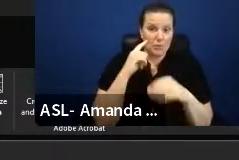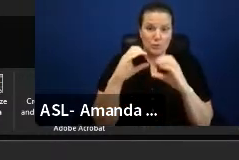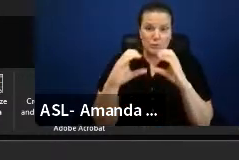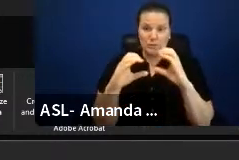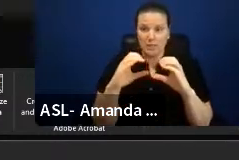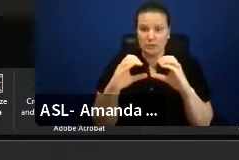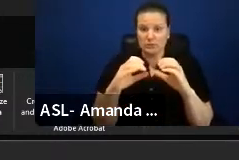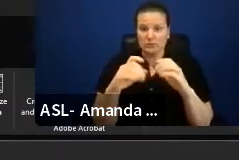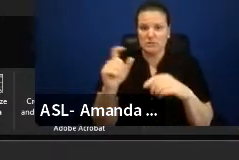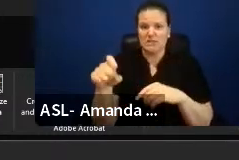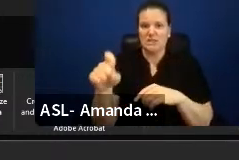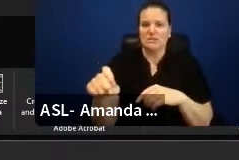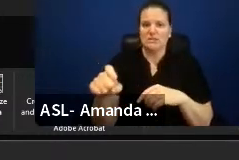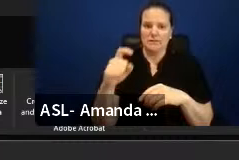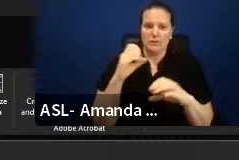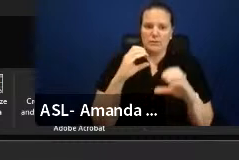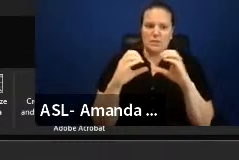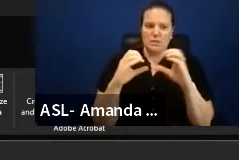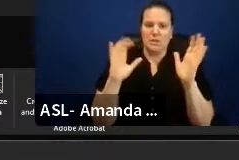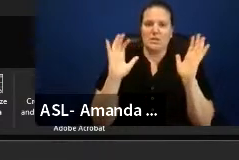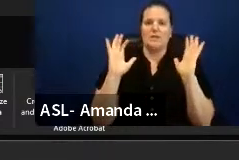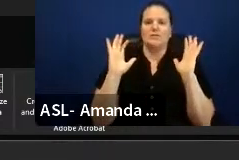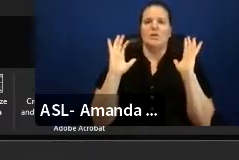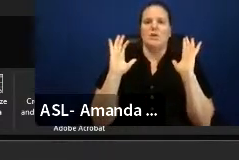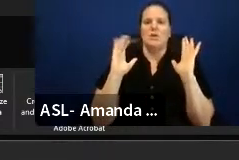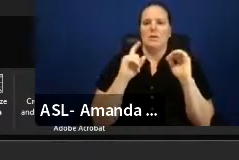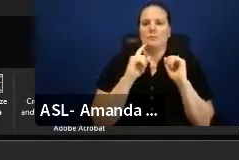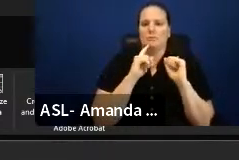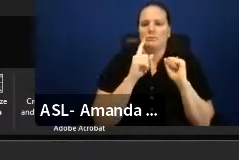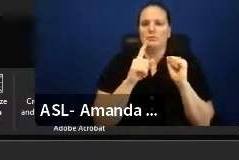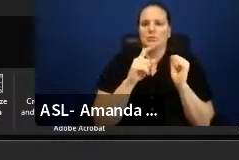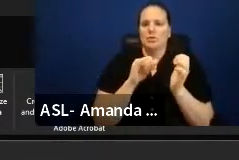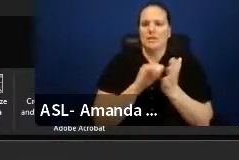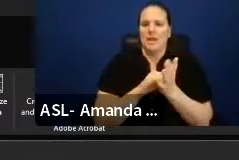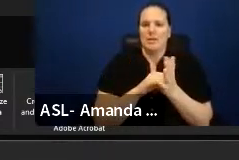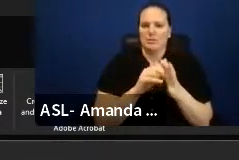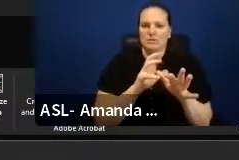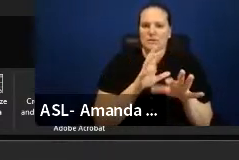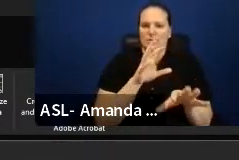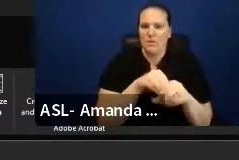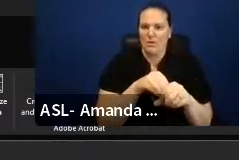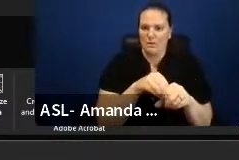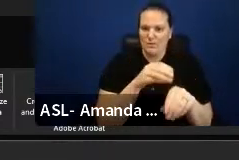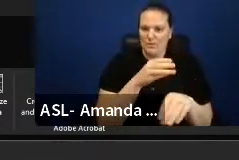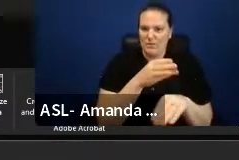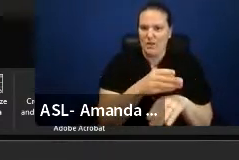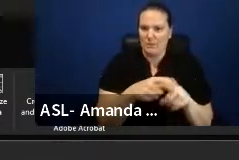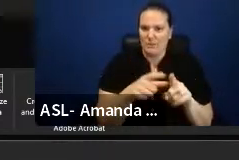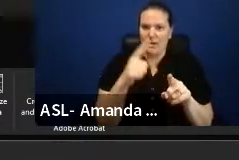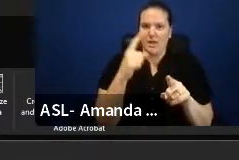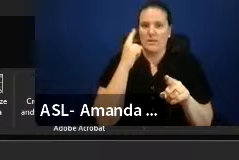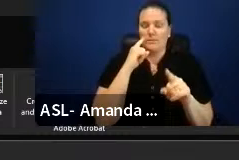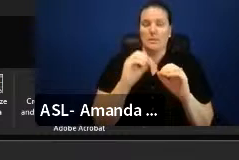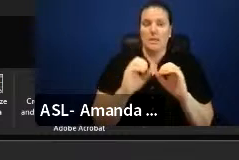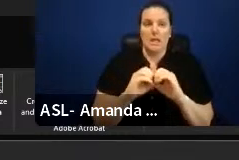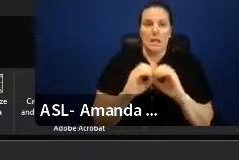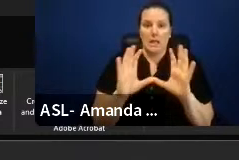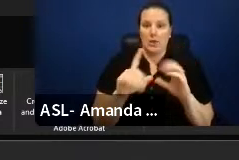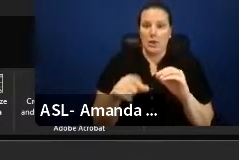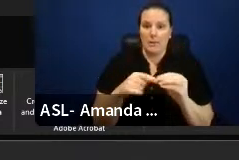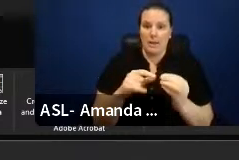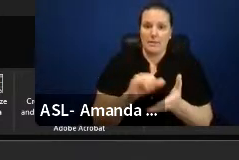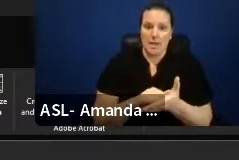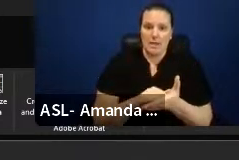or necessity of communication. That's all. But I'm sure that was embedded in there, but I just think being explicit about that so